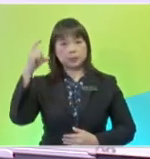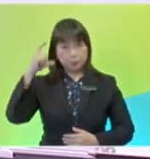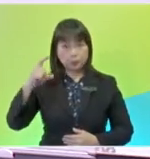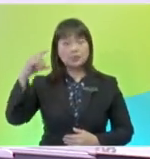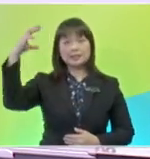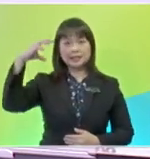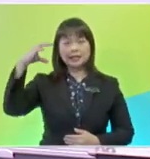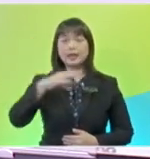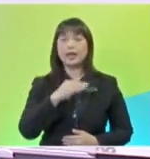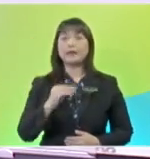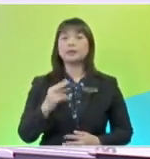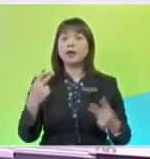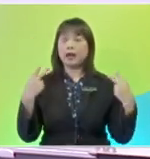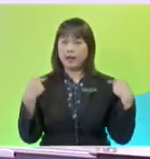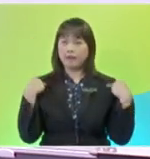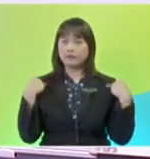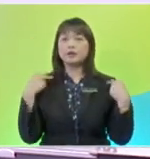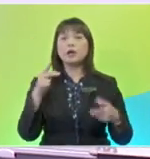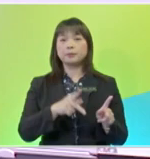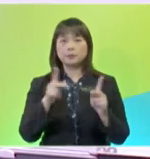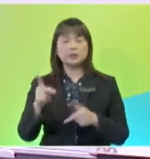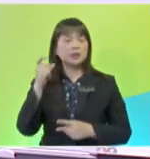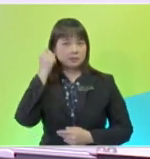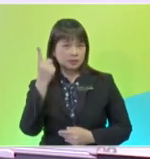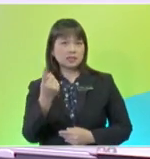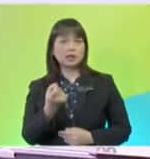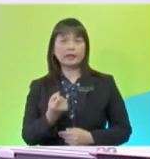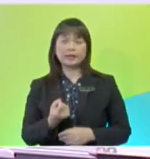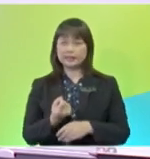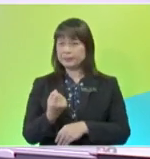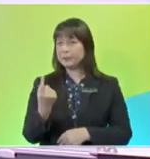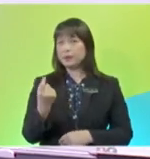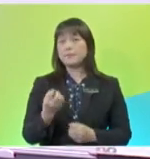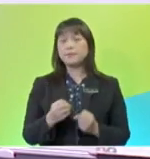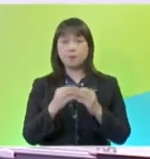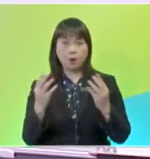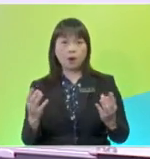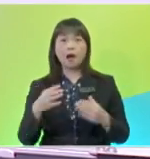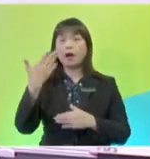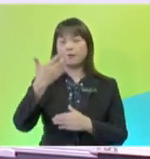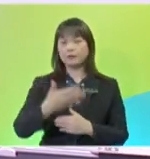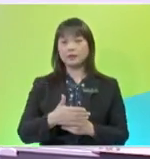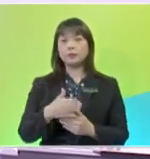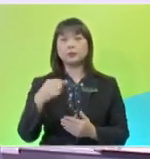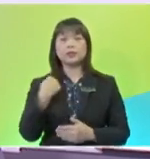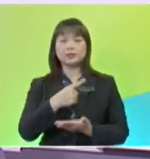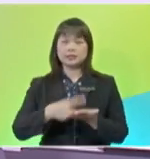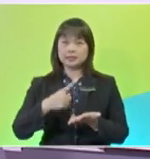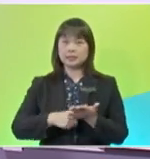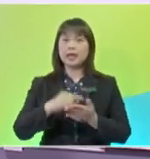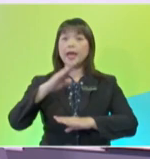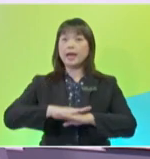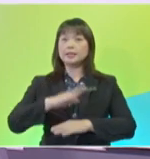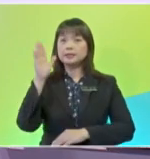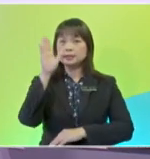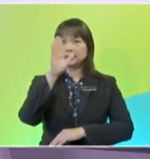at home have a better perspective, I would say, understand a little bit more about what we see up in the sky, At night, you'll be able to identify